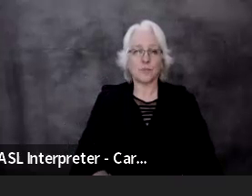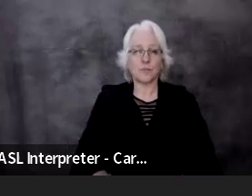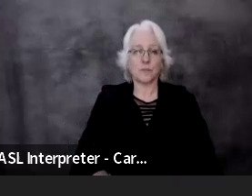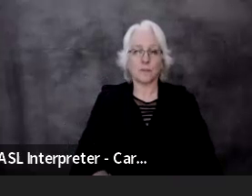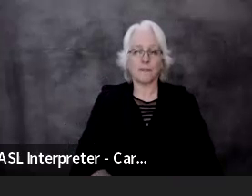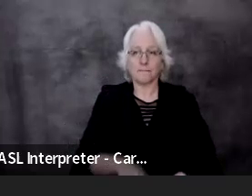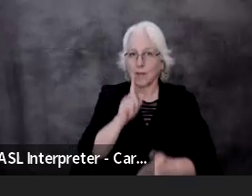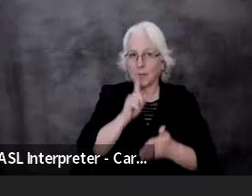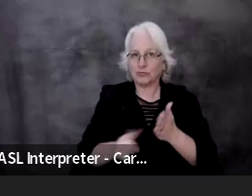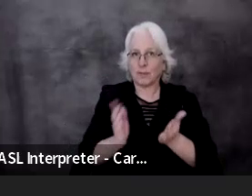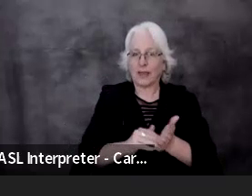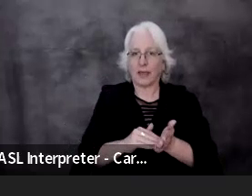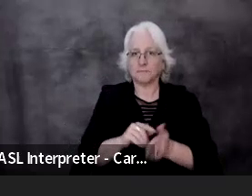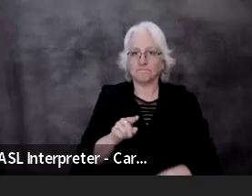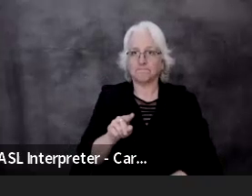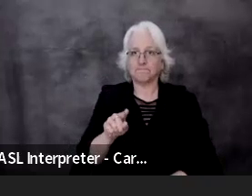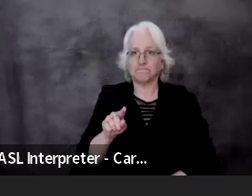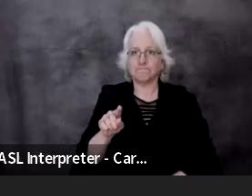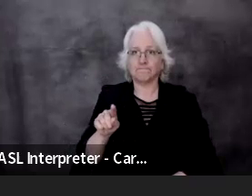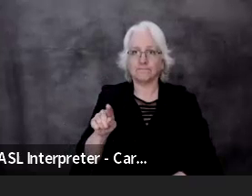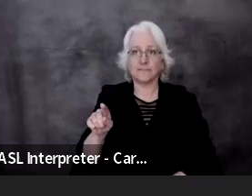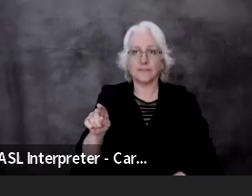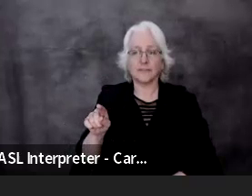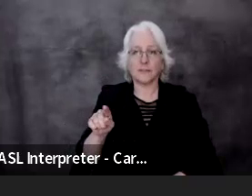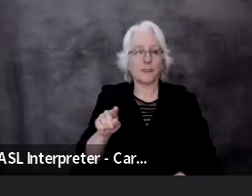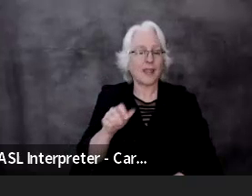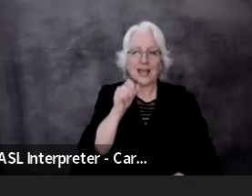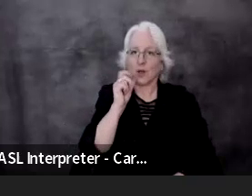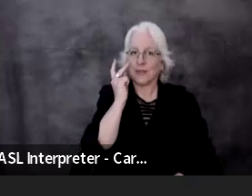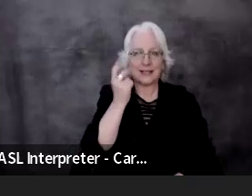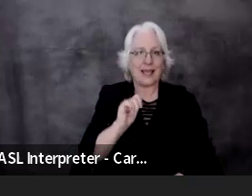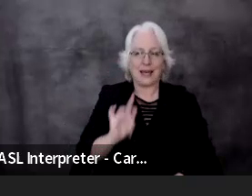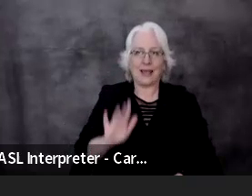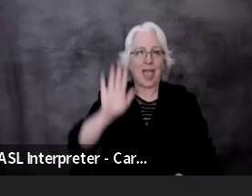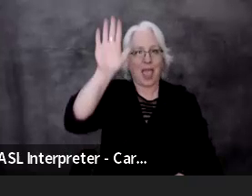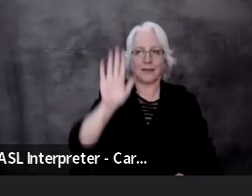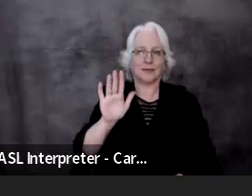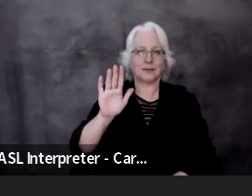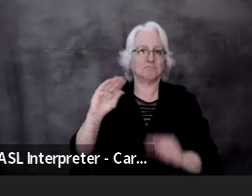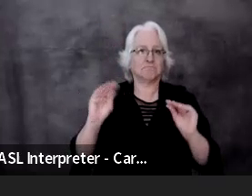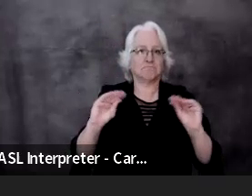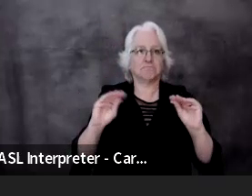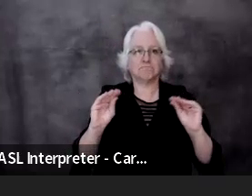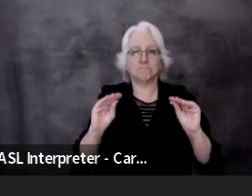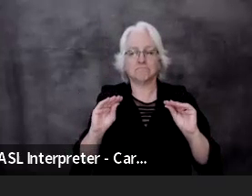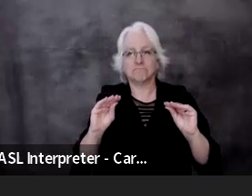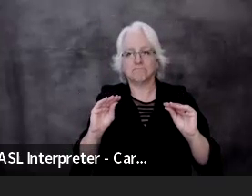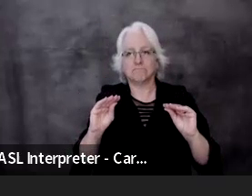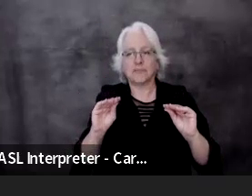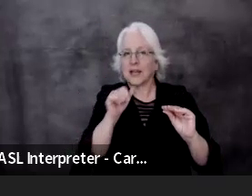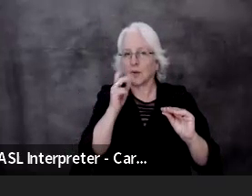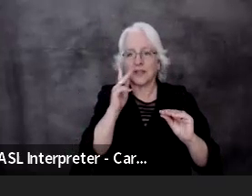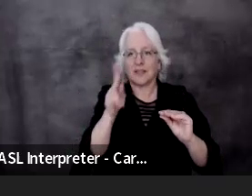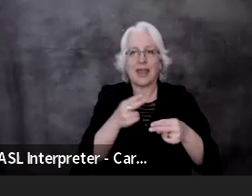Check one more time. Okay, I'm not seeing any hands raised or anyone by that name